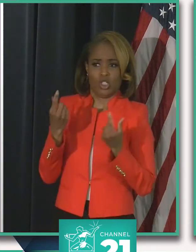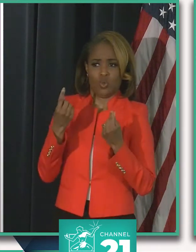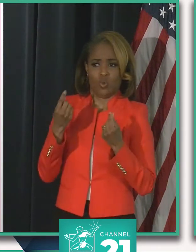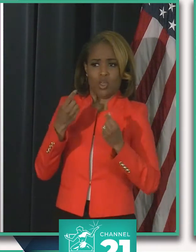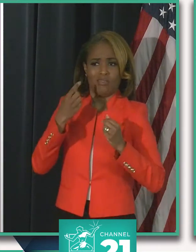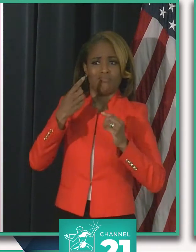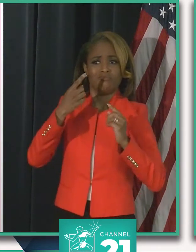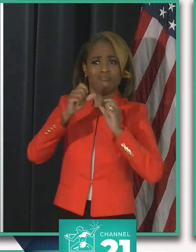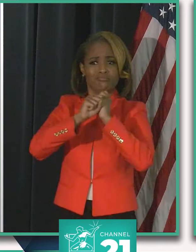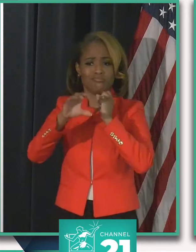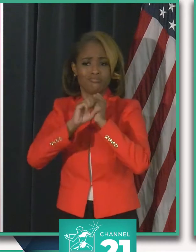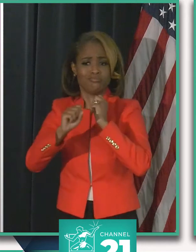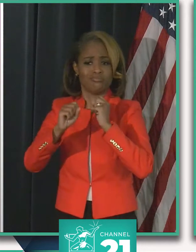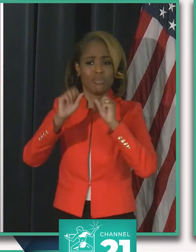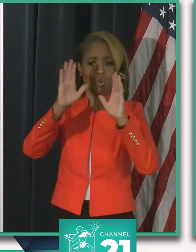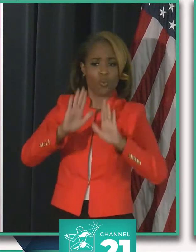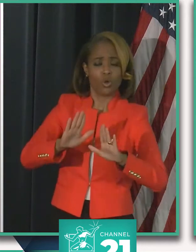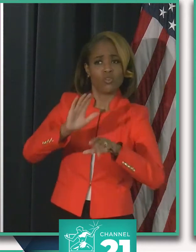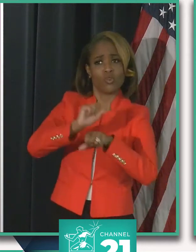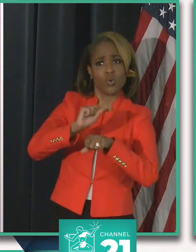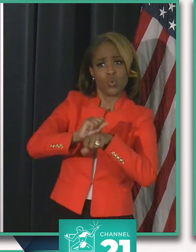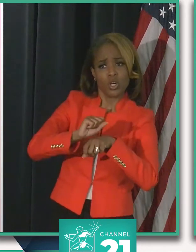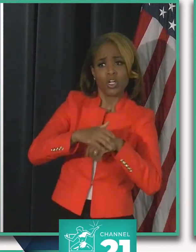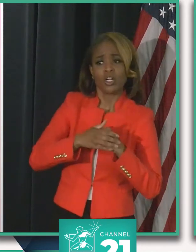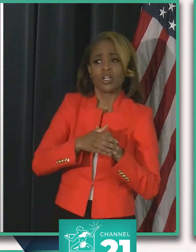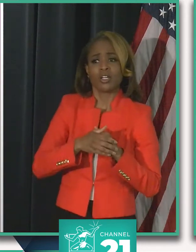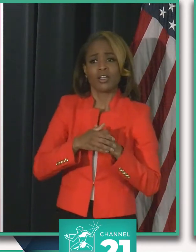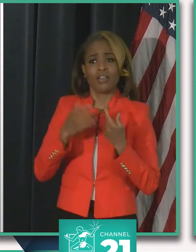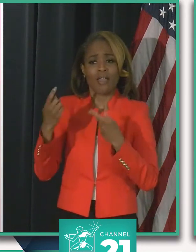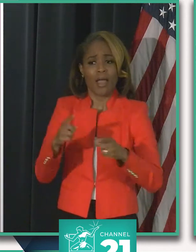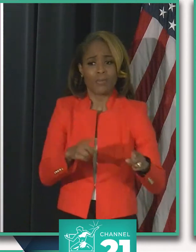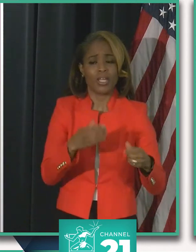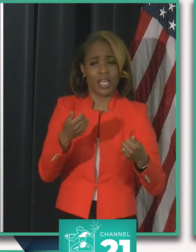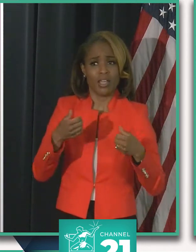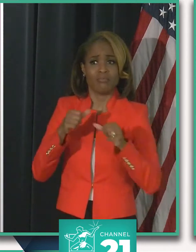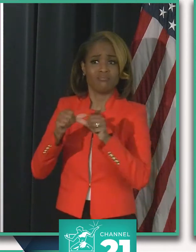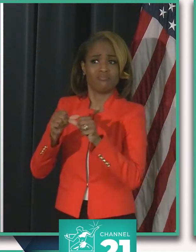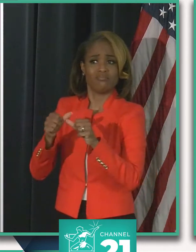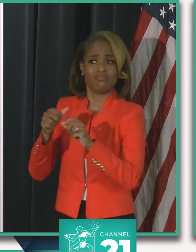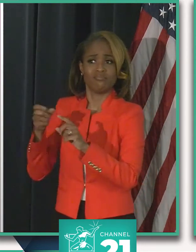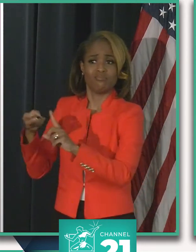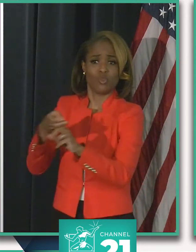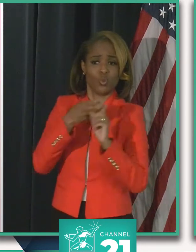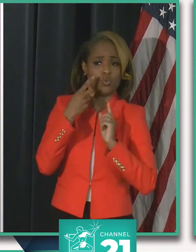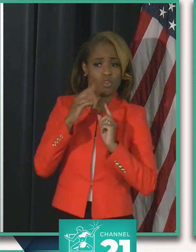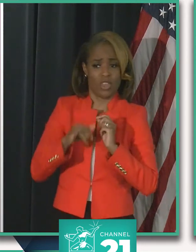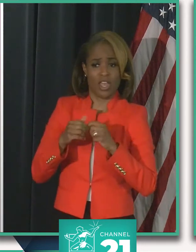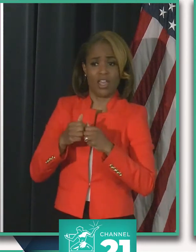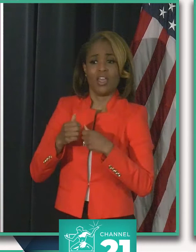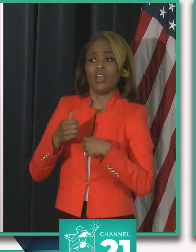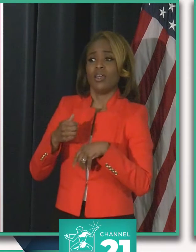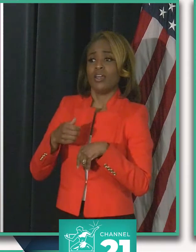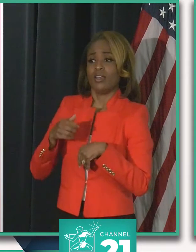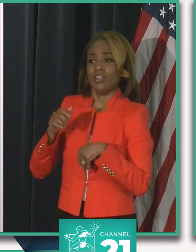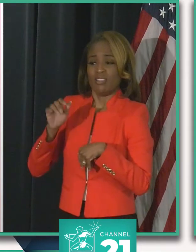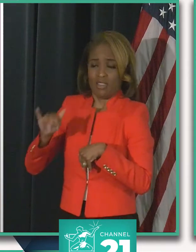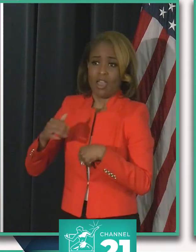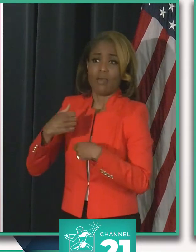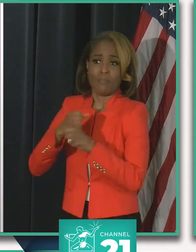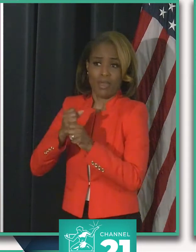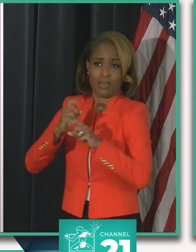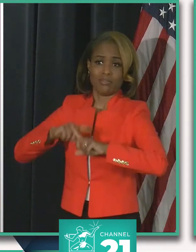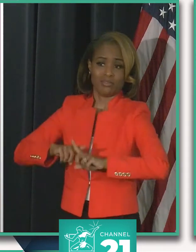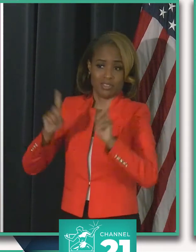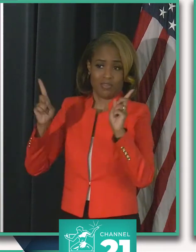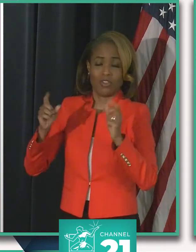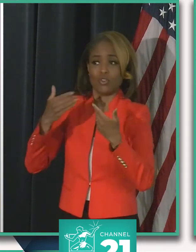work of these radio patrols, and let's keep recruiting for it. In the neighborhoods where they're operating, it has made a real difference.